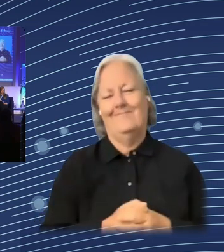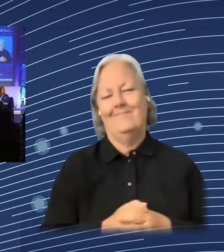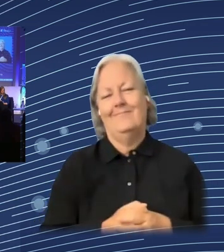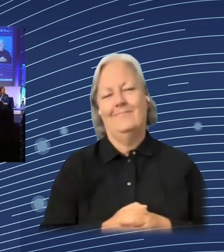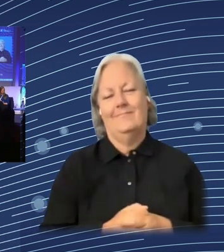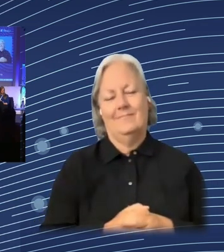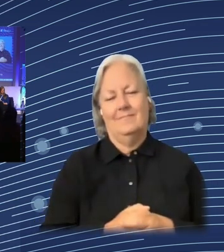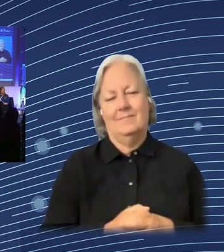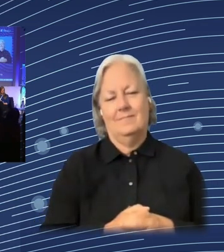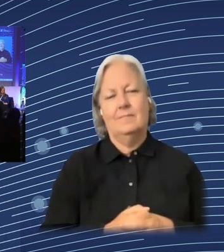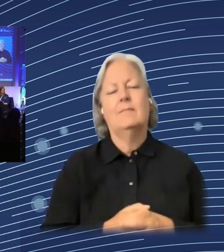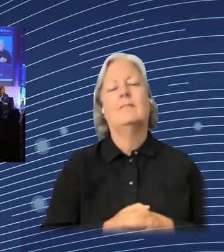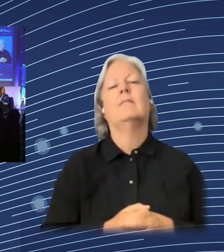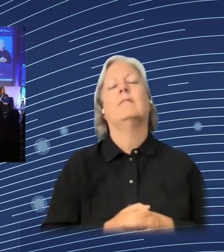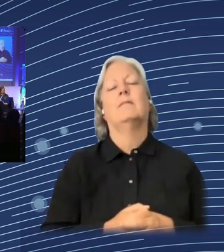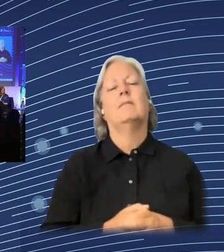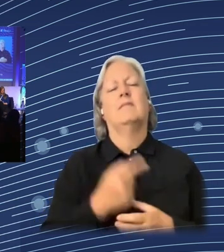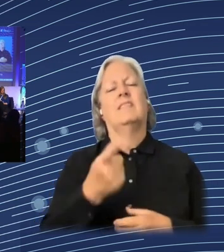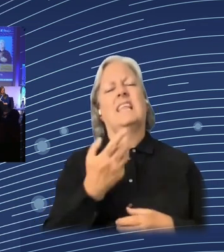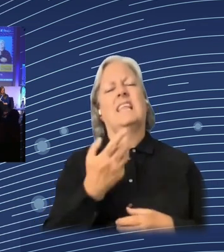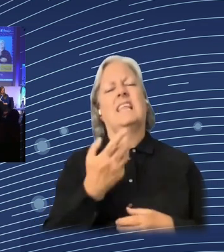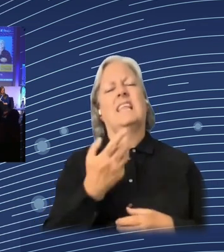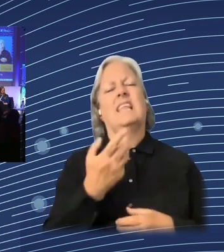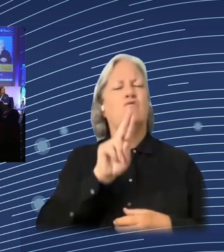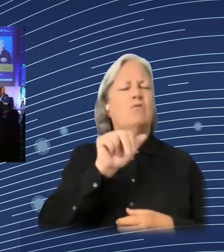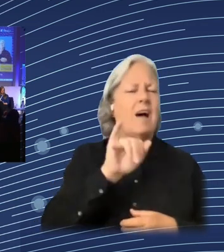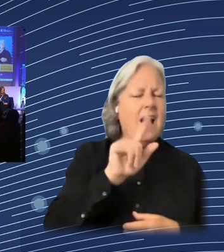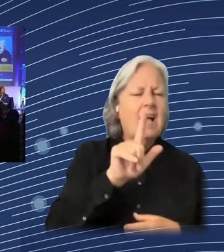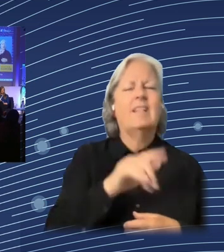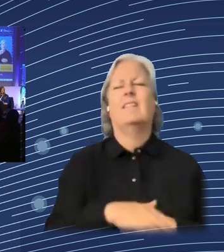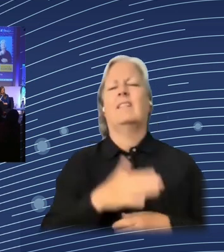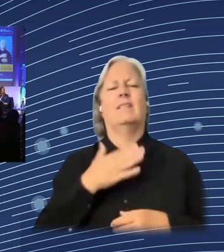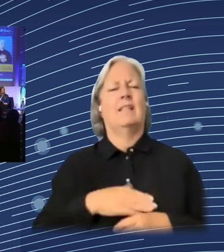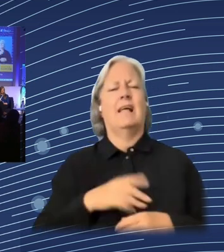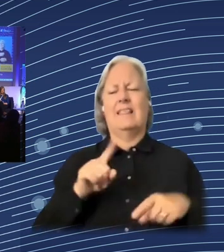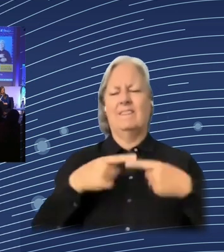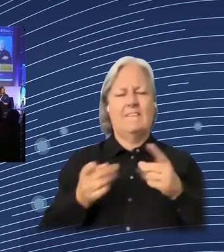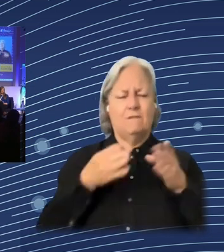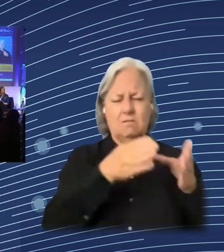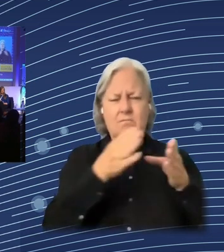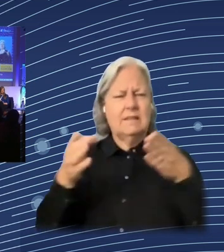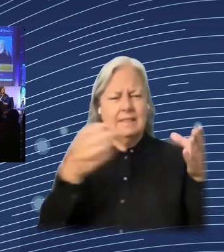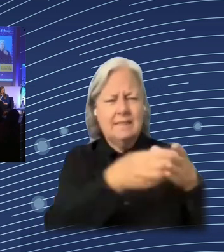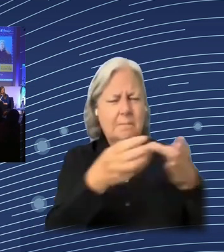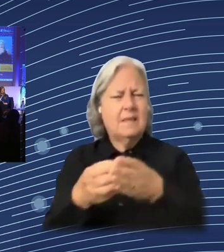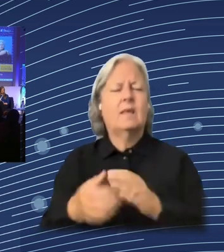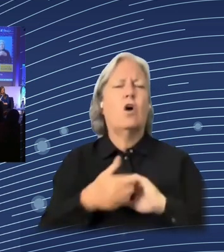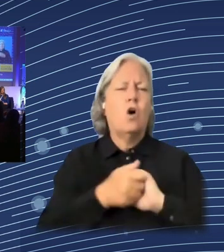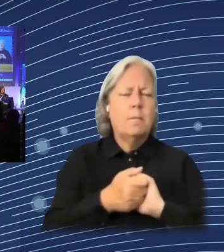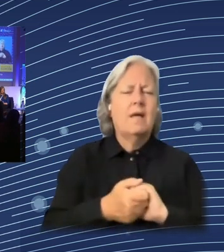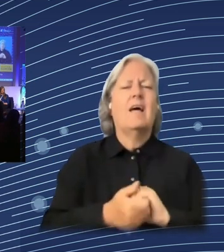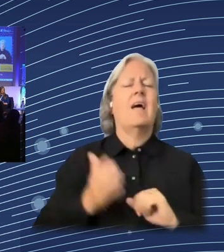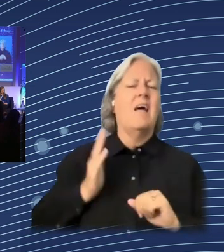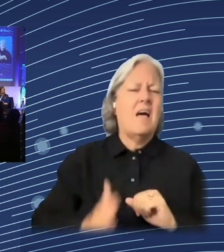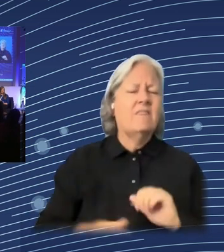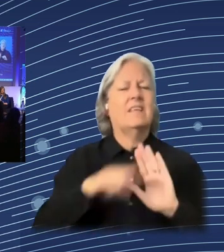Guardrails, interdisciplinary teams, clarity, equity, cooperation, ethics by design. We need